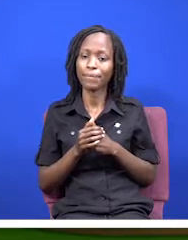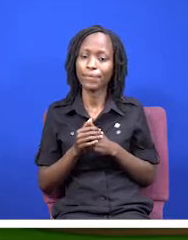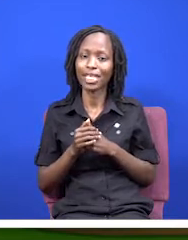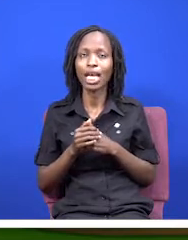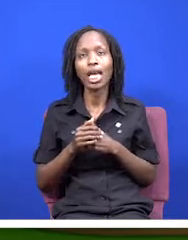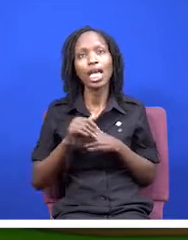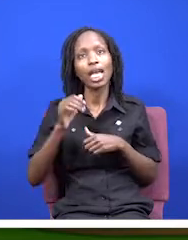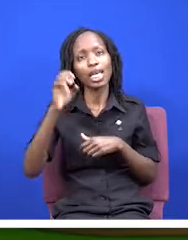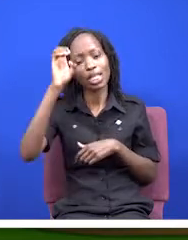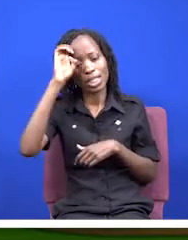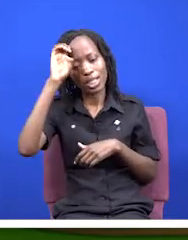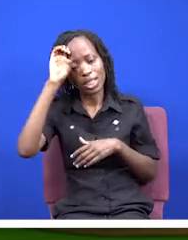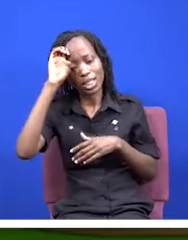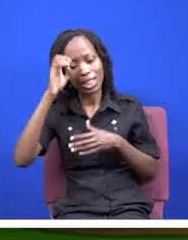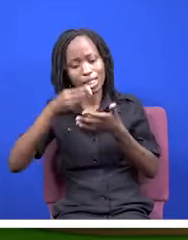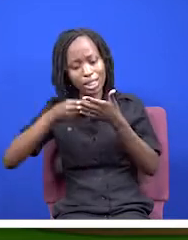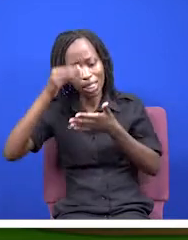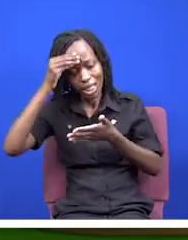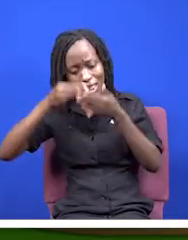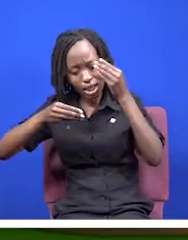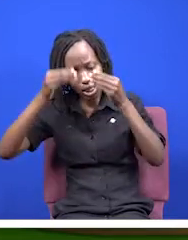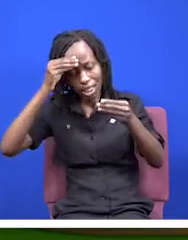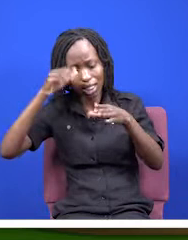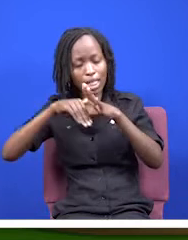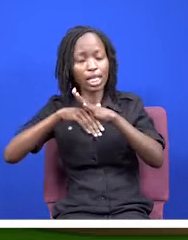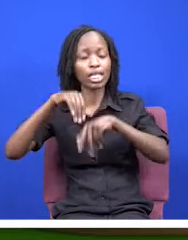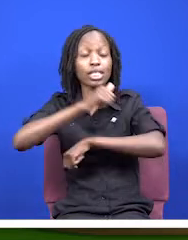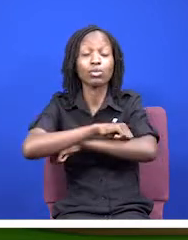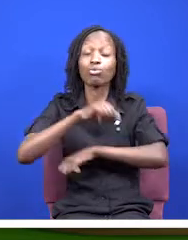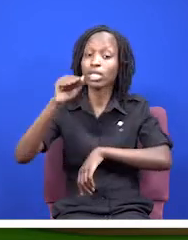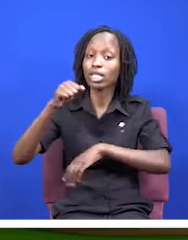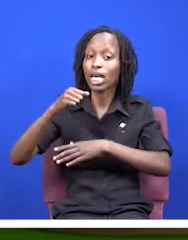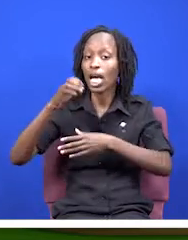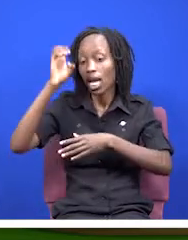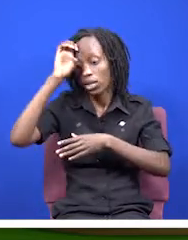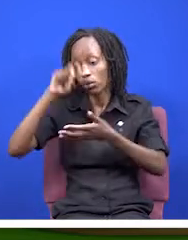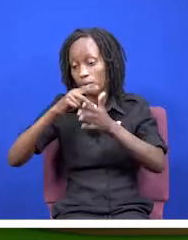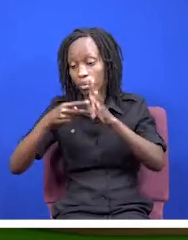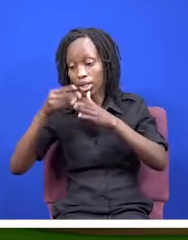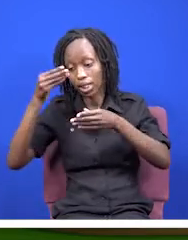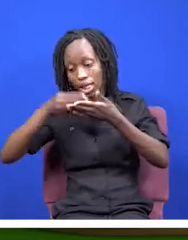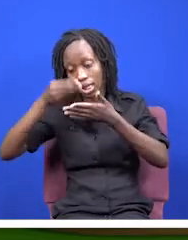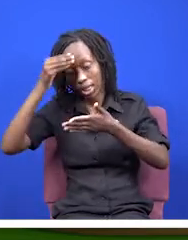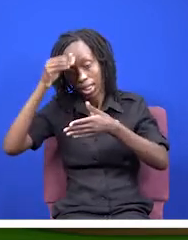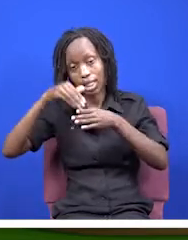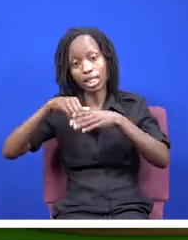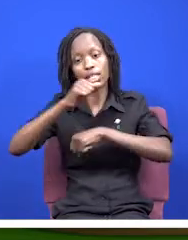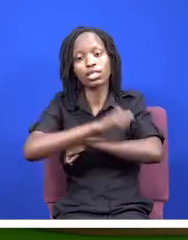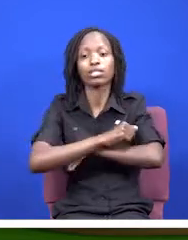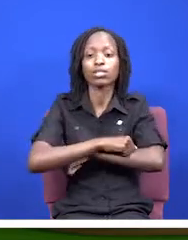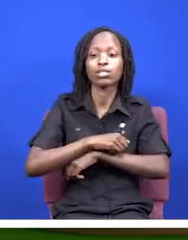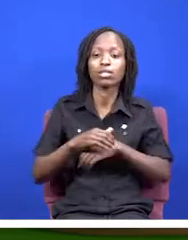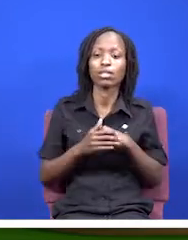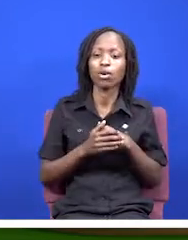It is learning in school. Yes, mm-hmm. Education is learning in school.